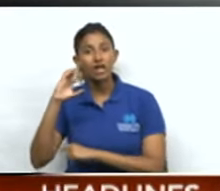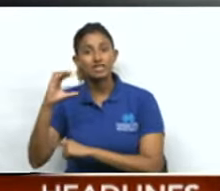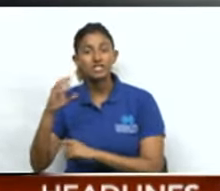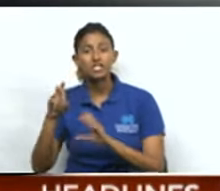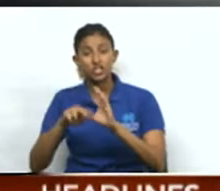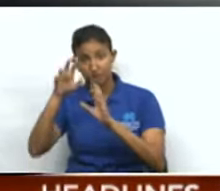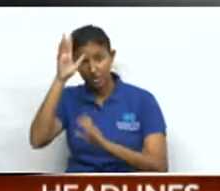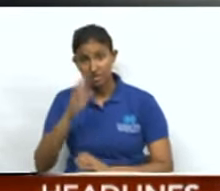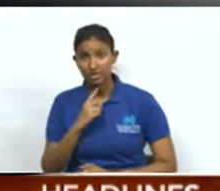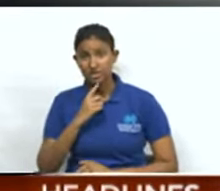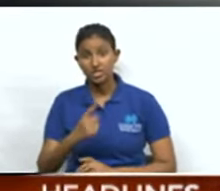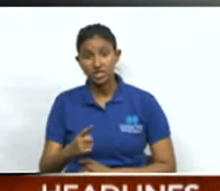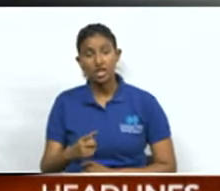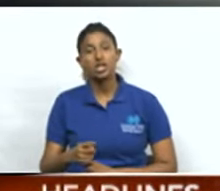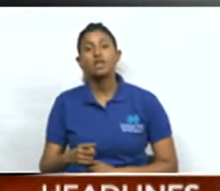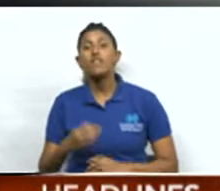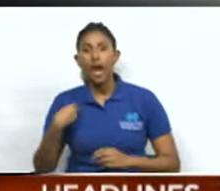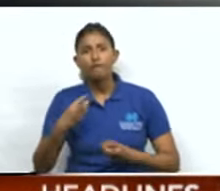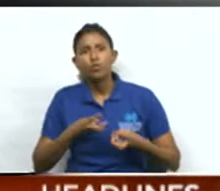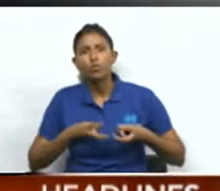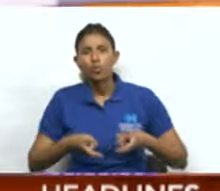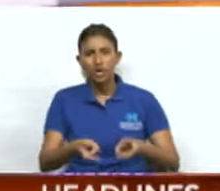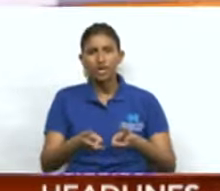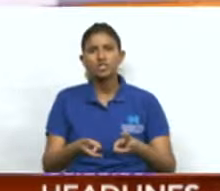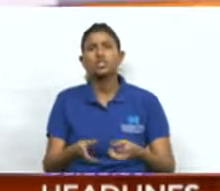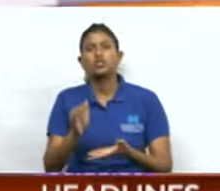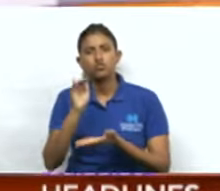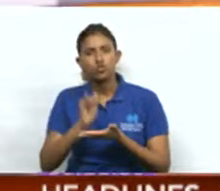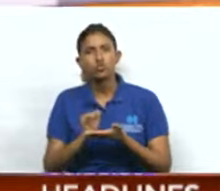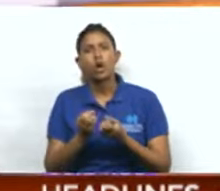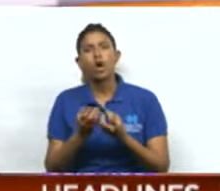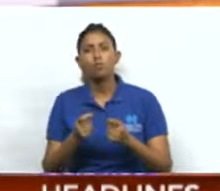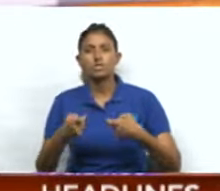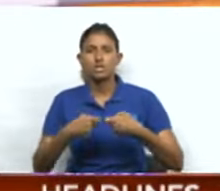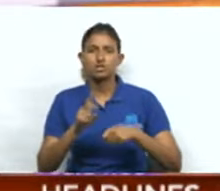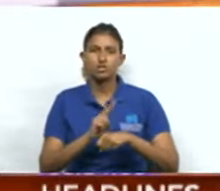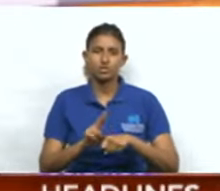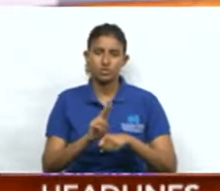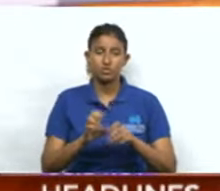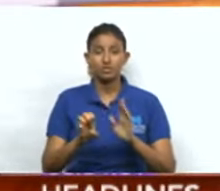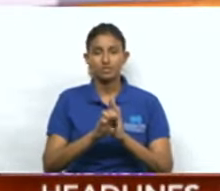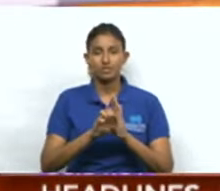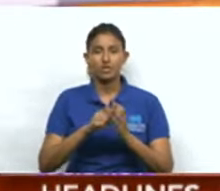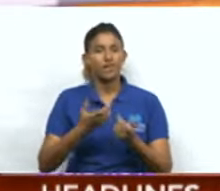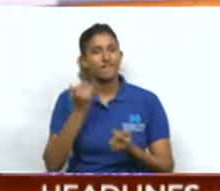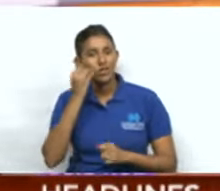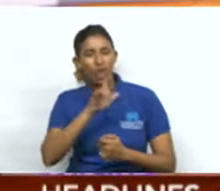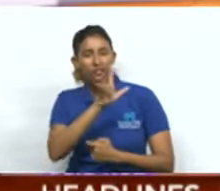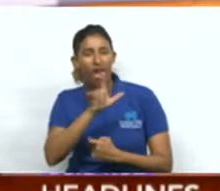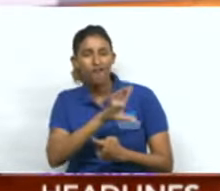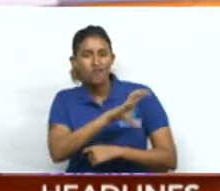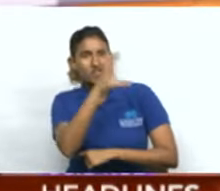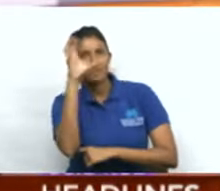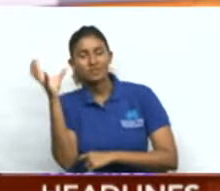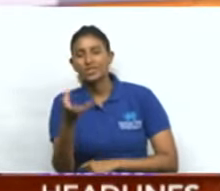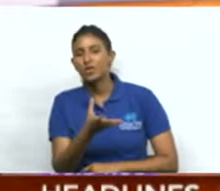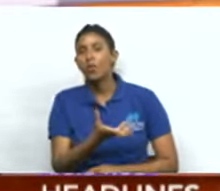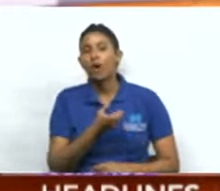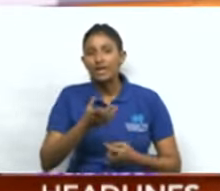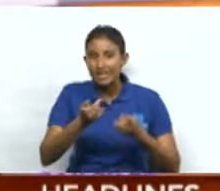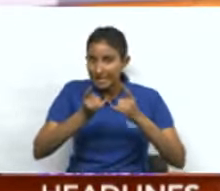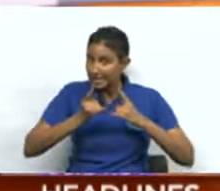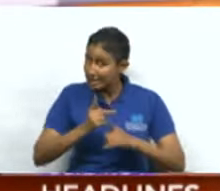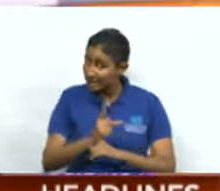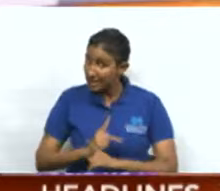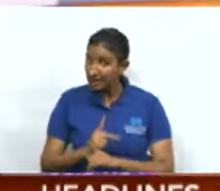are strategies to conserve electricity. Maybe you love Christmas and maybe you want to keep on your Christmas tree,